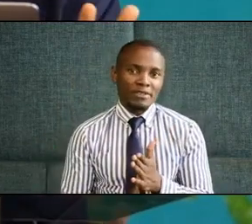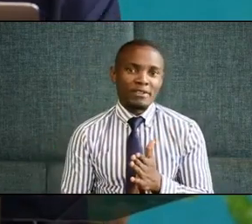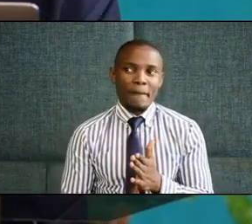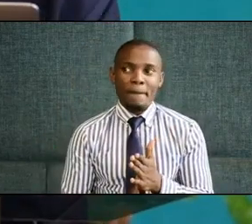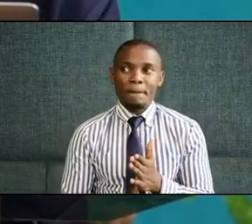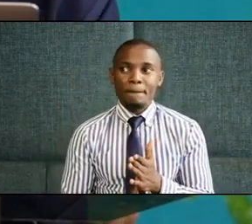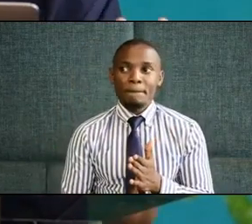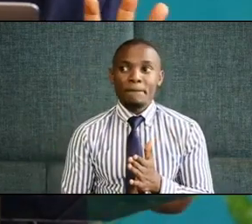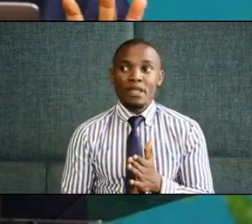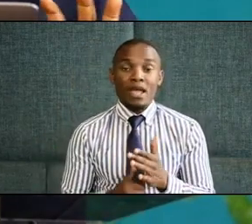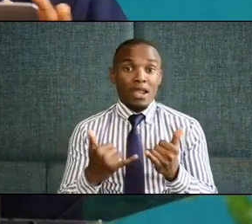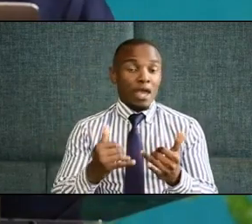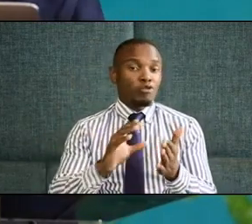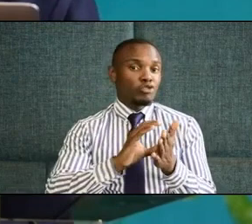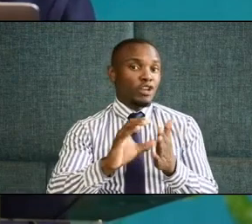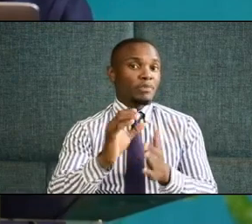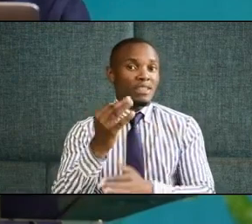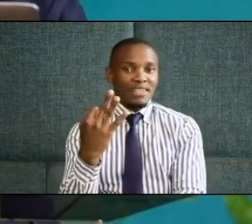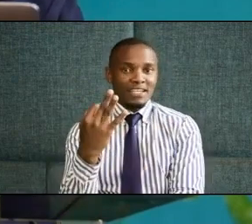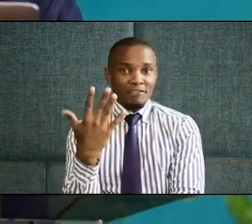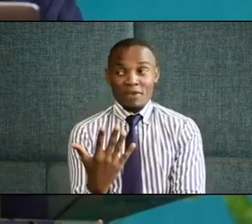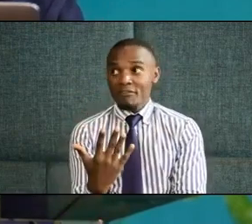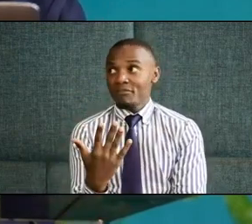This leads us to Genesis chapter 35.